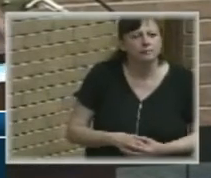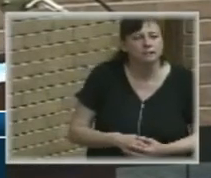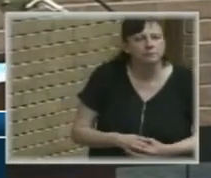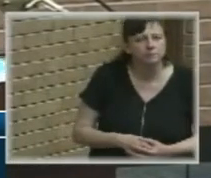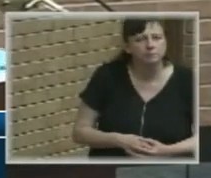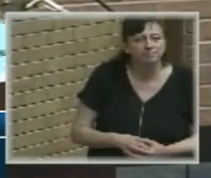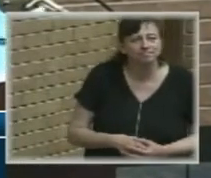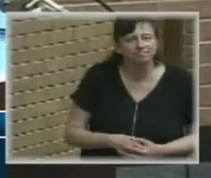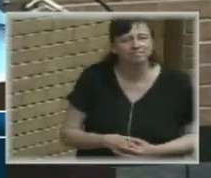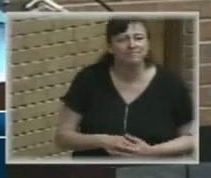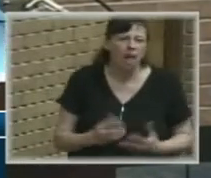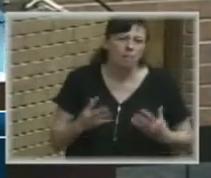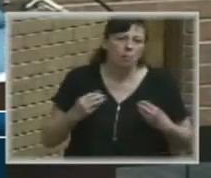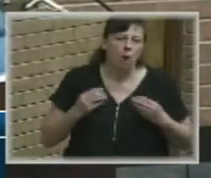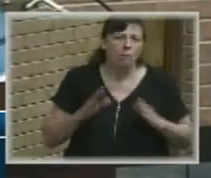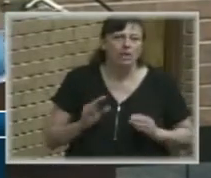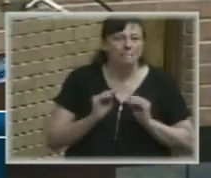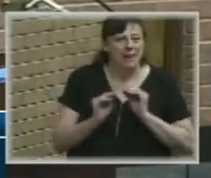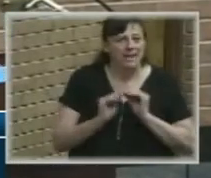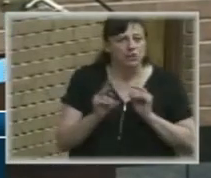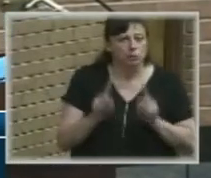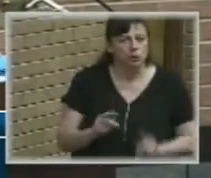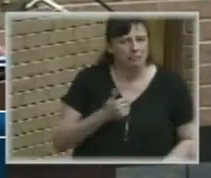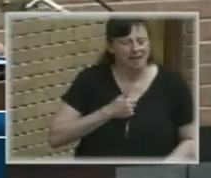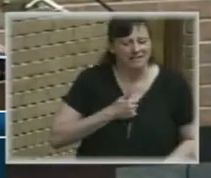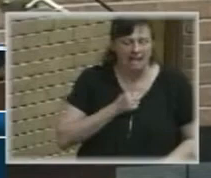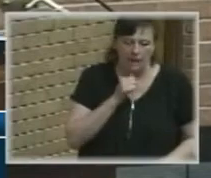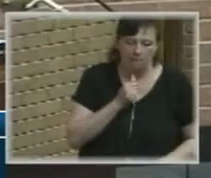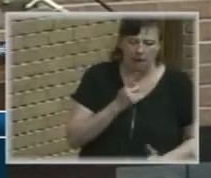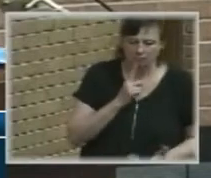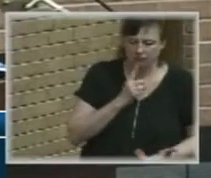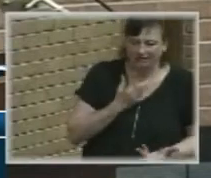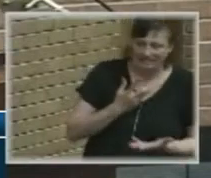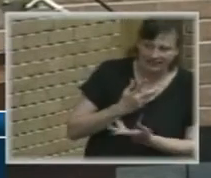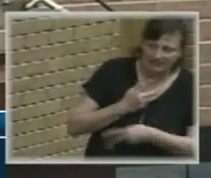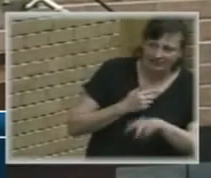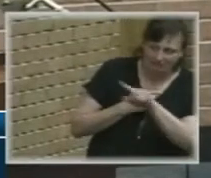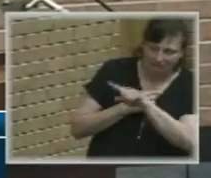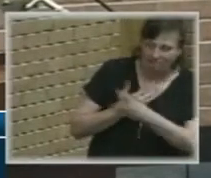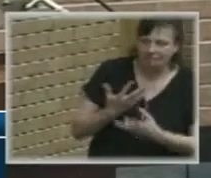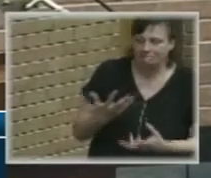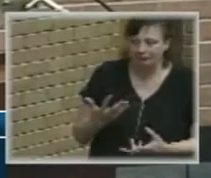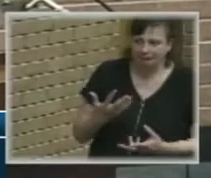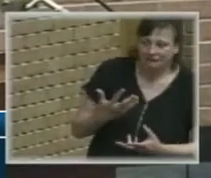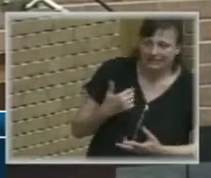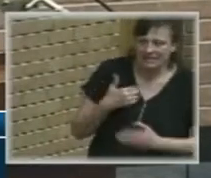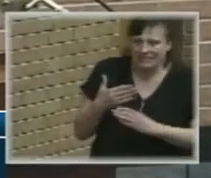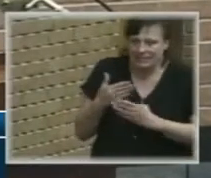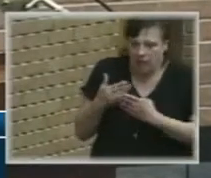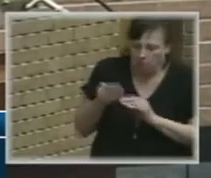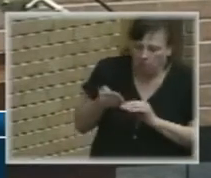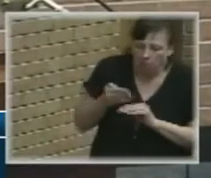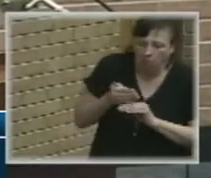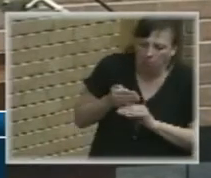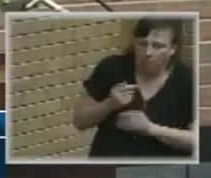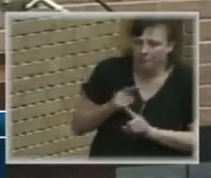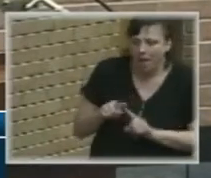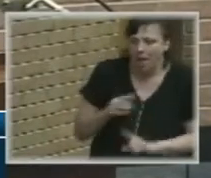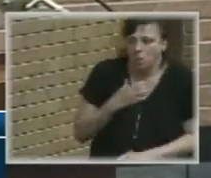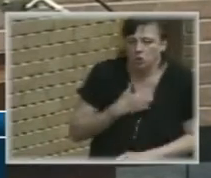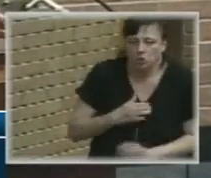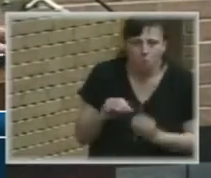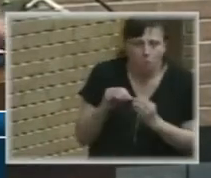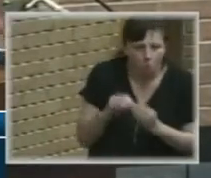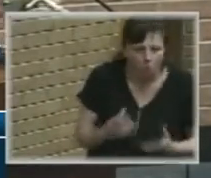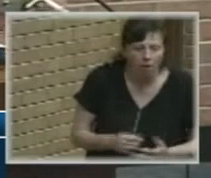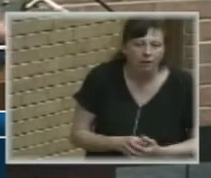a property maintenance guy. I'm not, jumping for joy at what the guy did on the house. I'd love him fix it up so it could be occupied by a